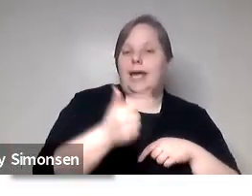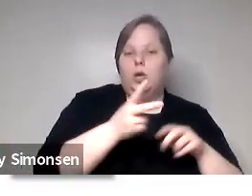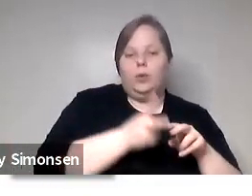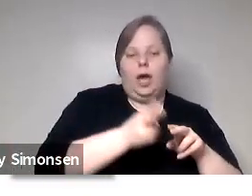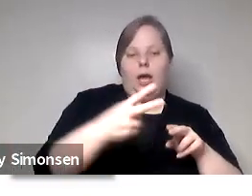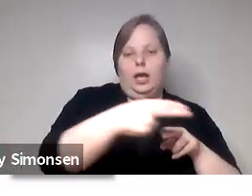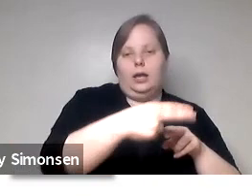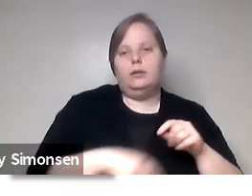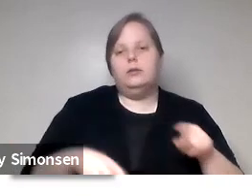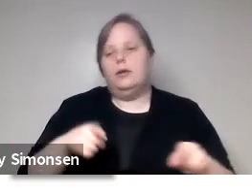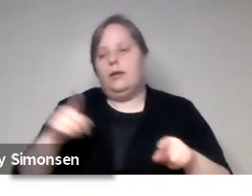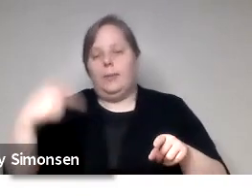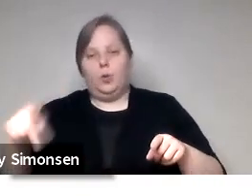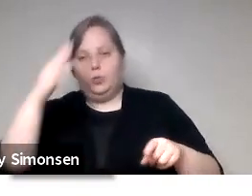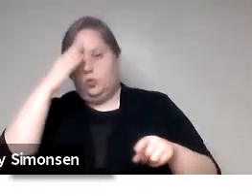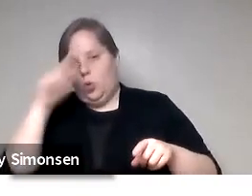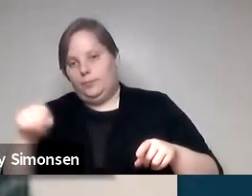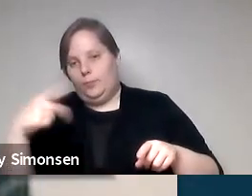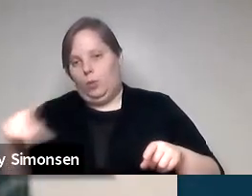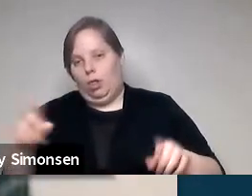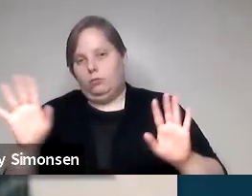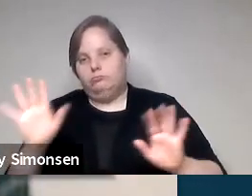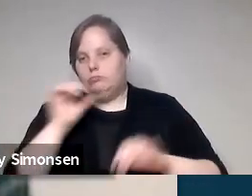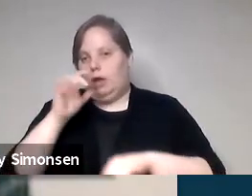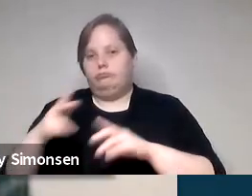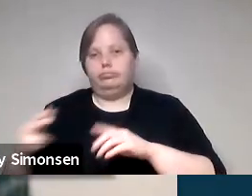or whatever selection that you make for that.